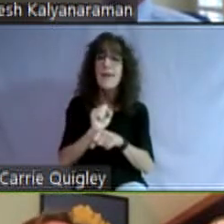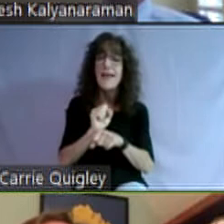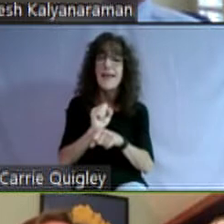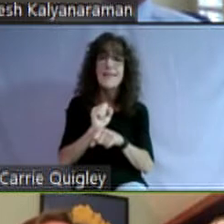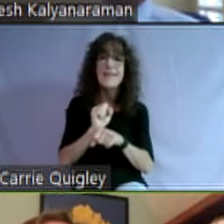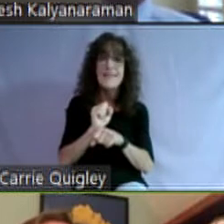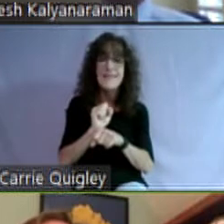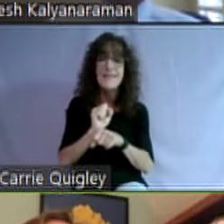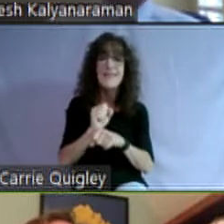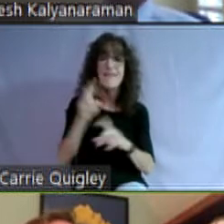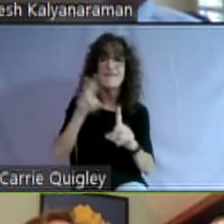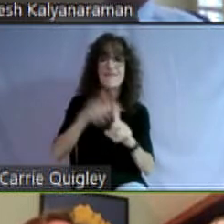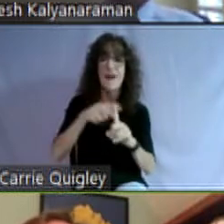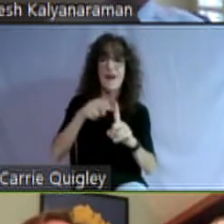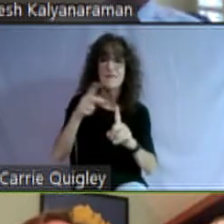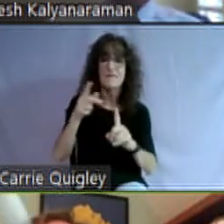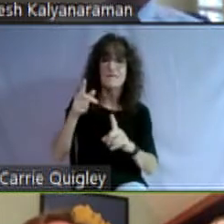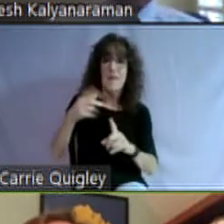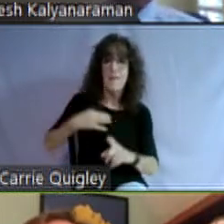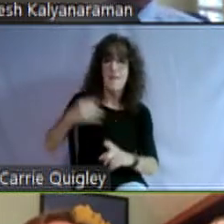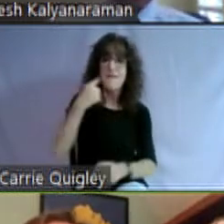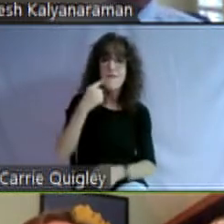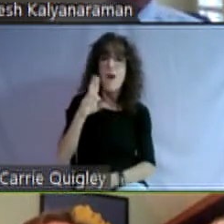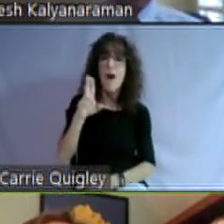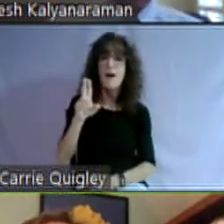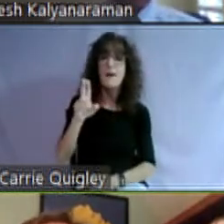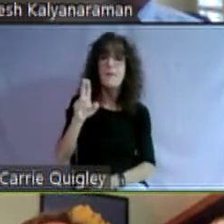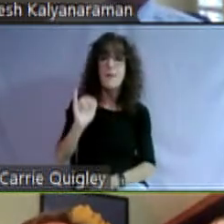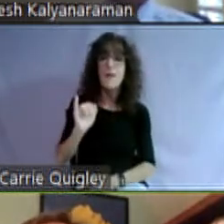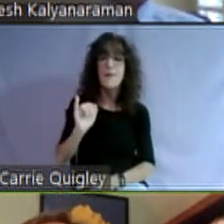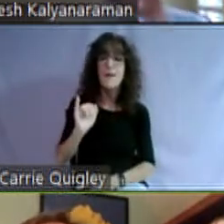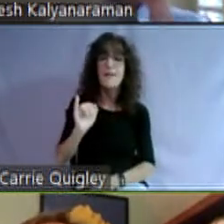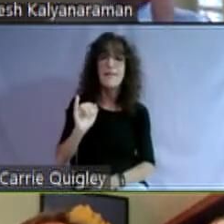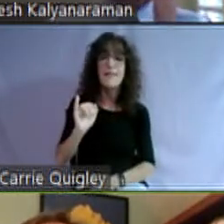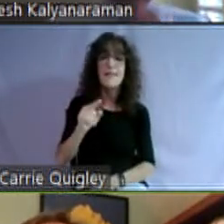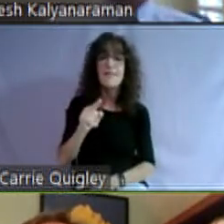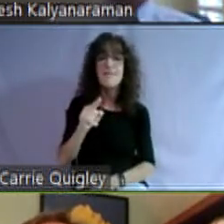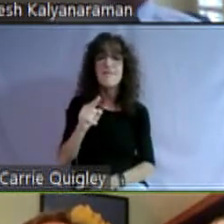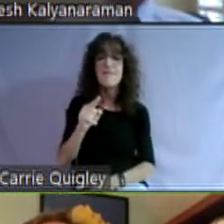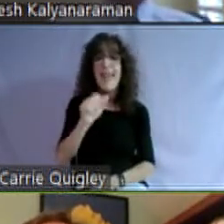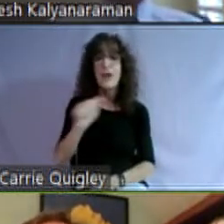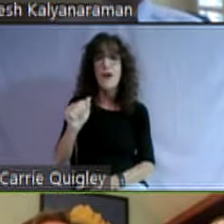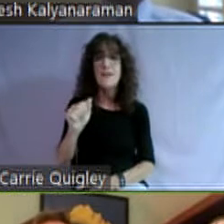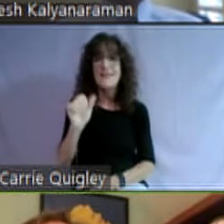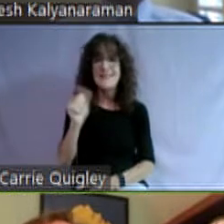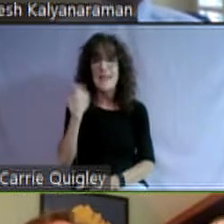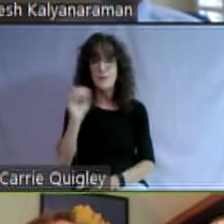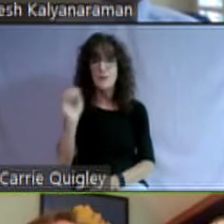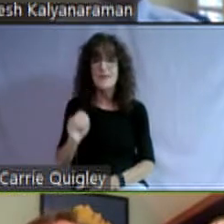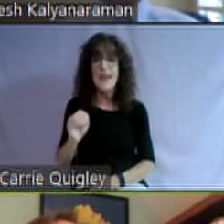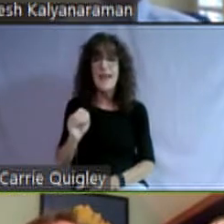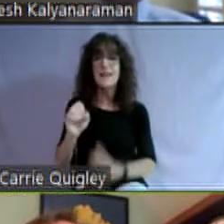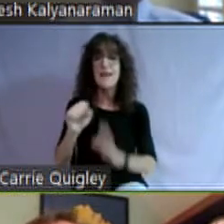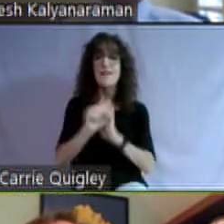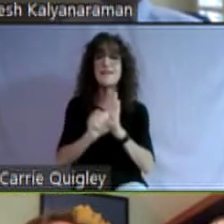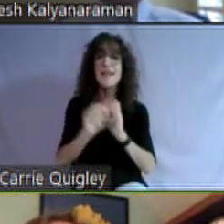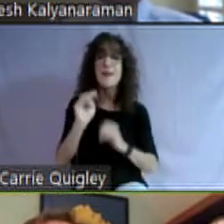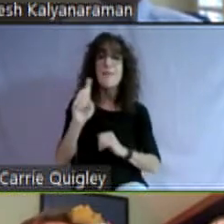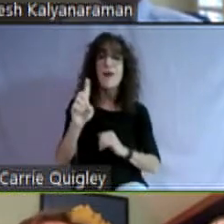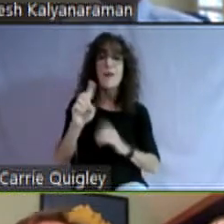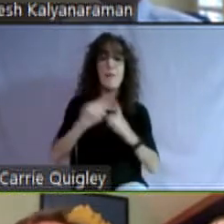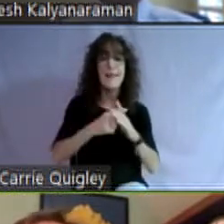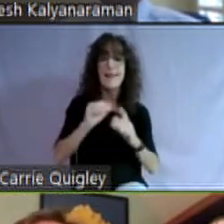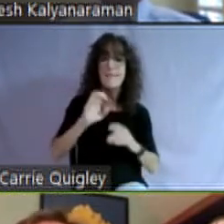unemployment insurance. And Mhm. Anne Arundel County is about 10% of the population of Maryland. And at the beginning in March, we were